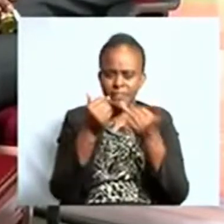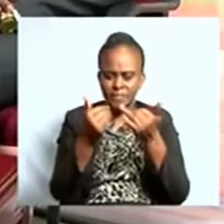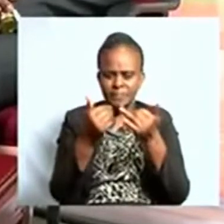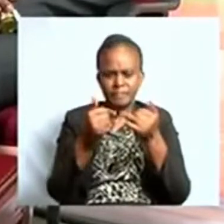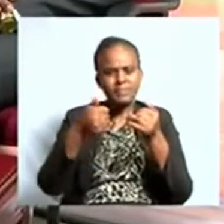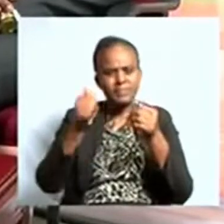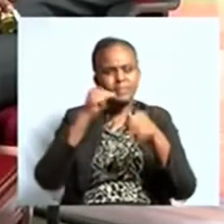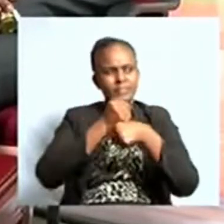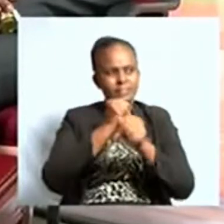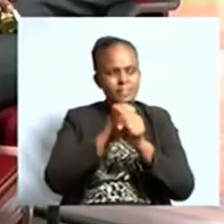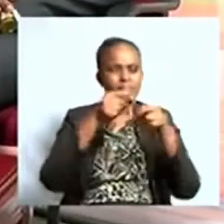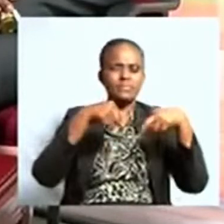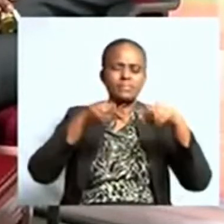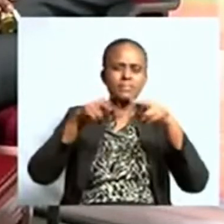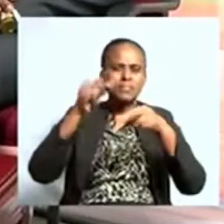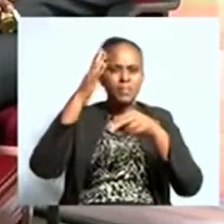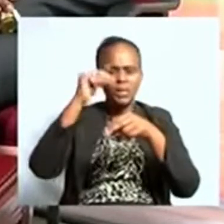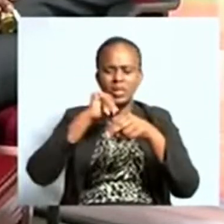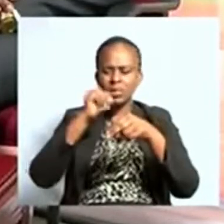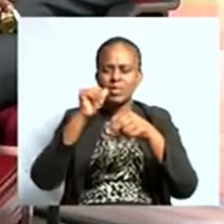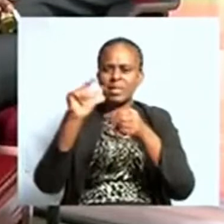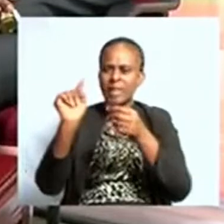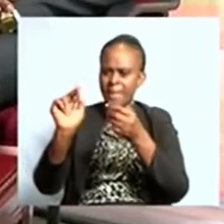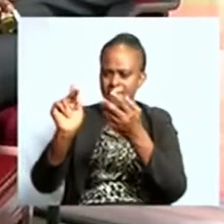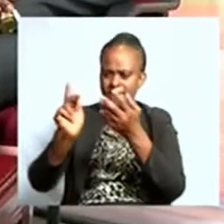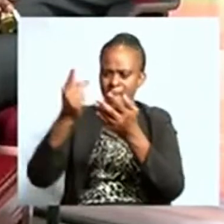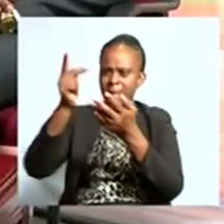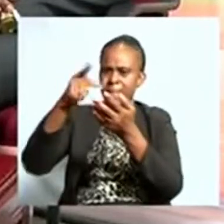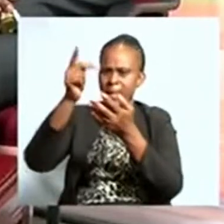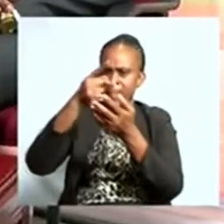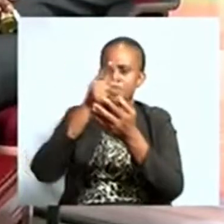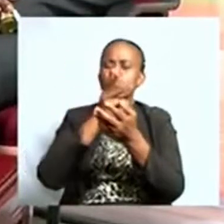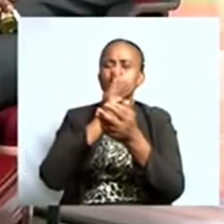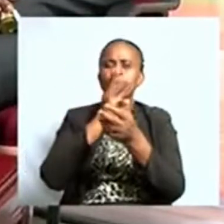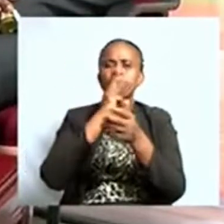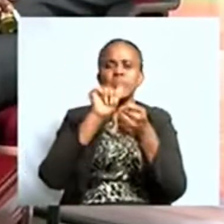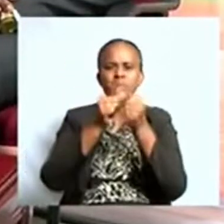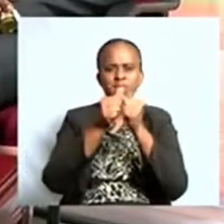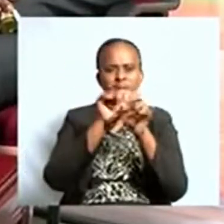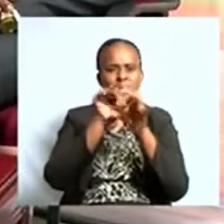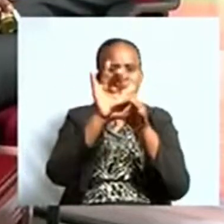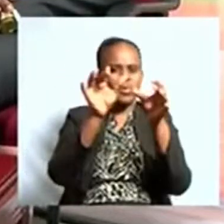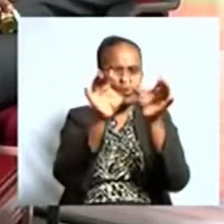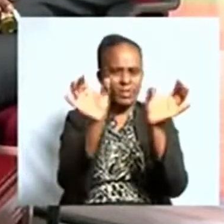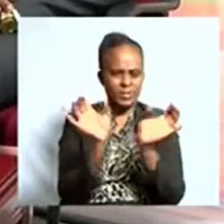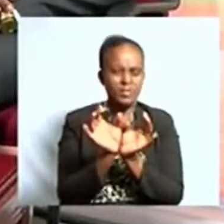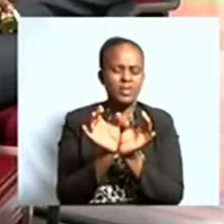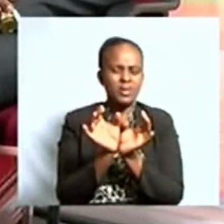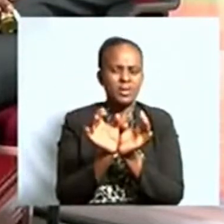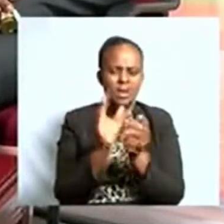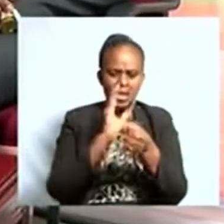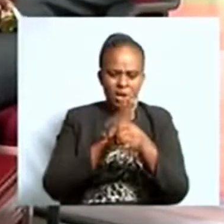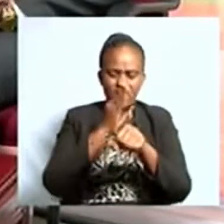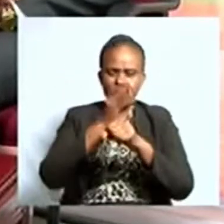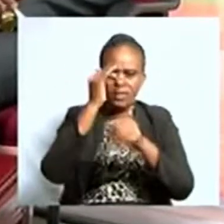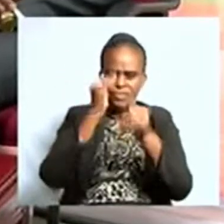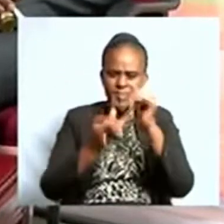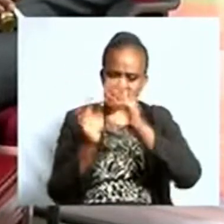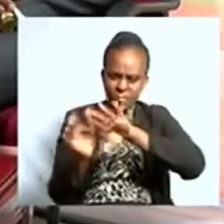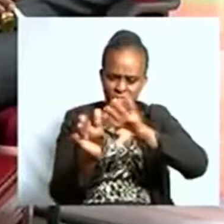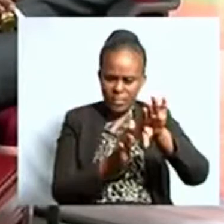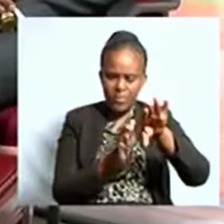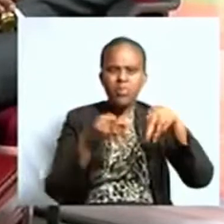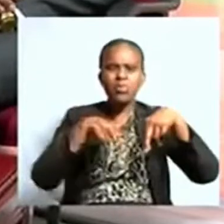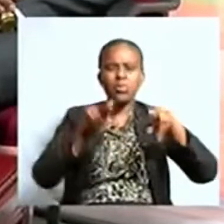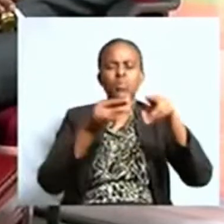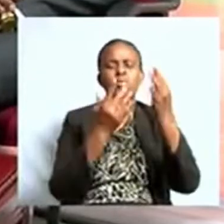making roads. So now why not prioritize the water problems in his constituency? Then those roads can wait.